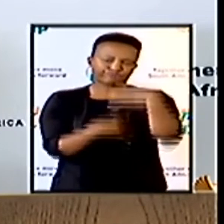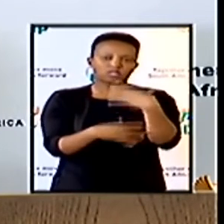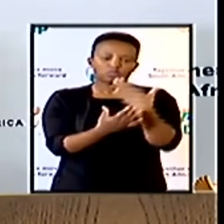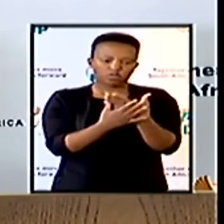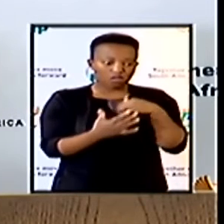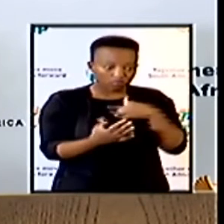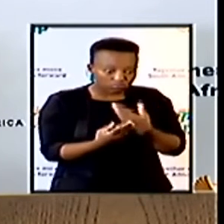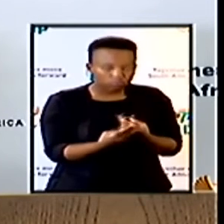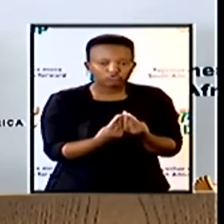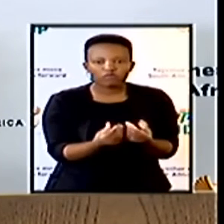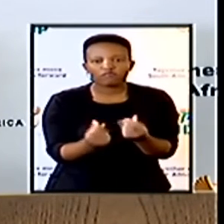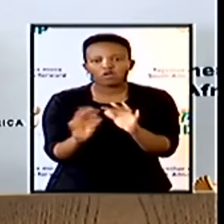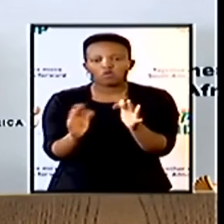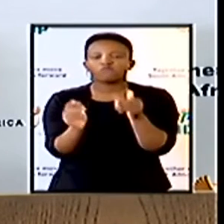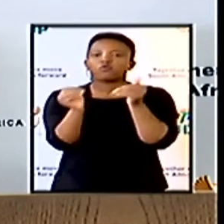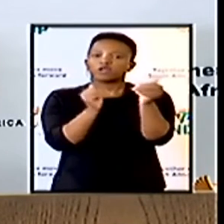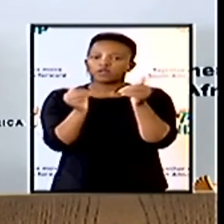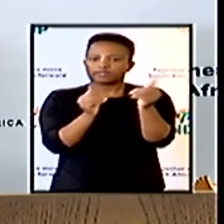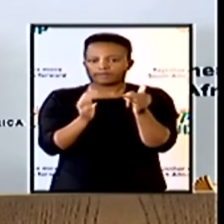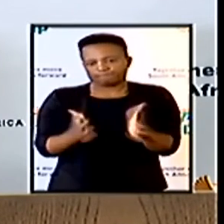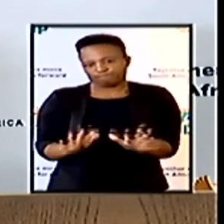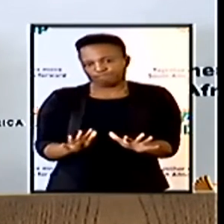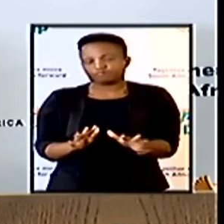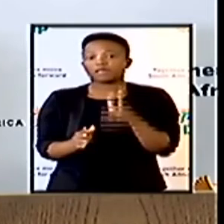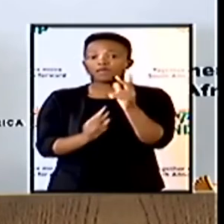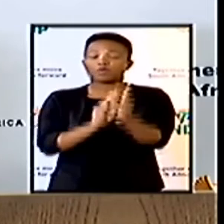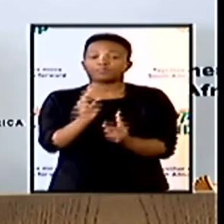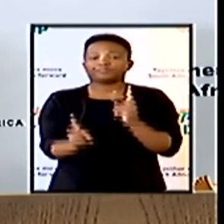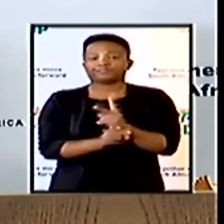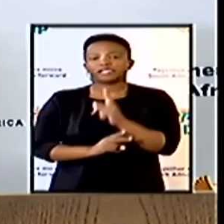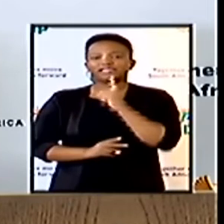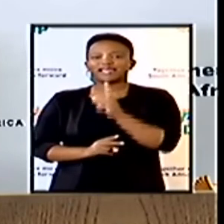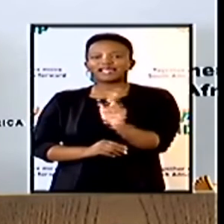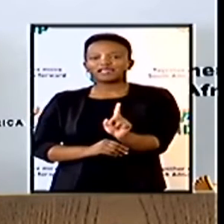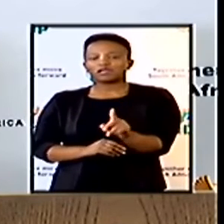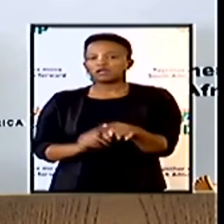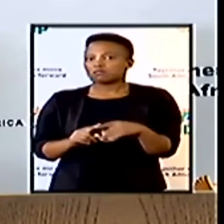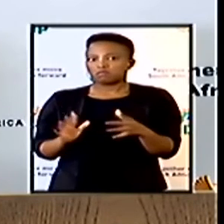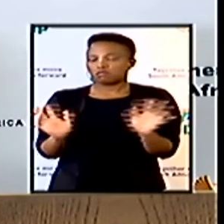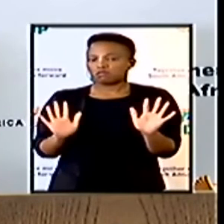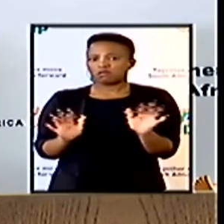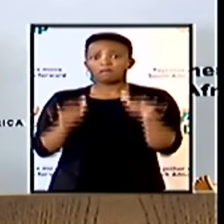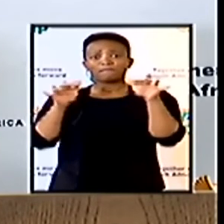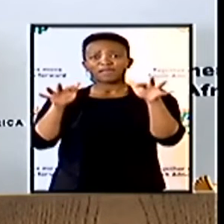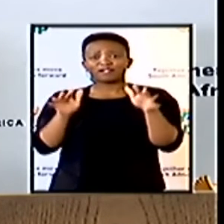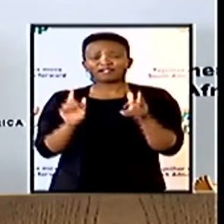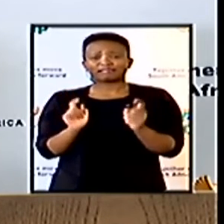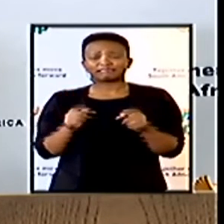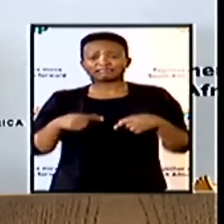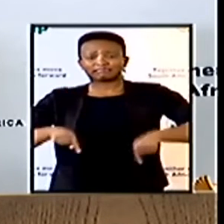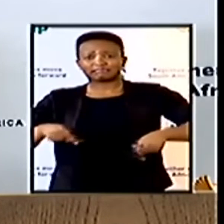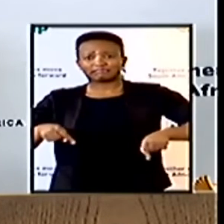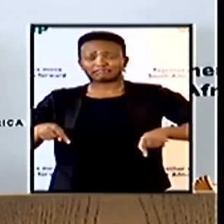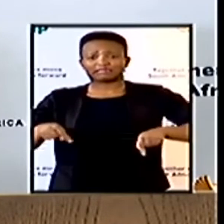to the relevant regulators. I have to repeat again that there is no need for panic buying, as